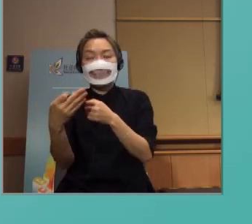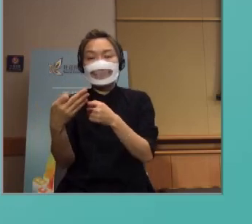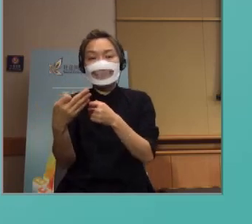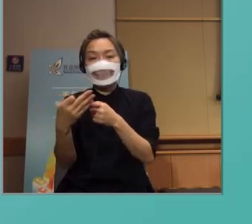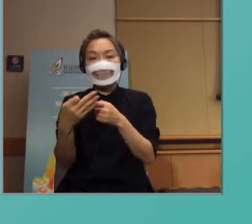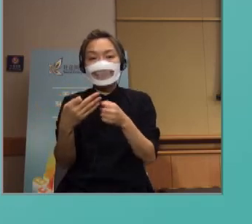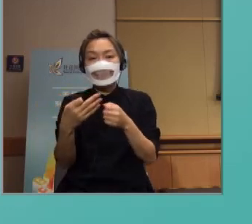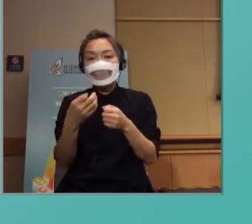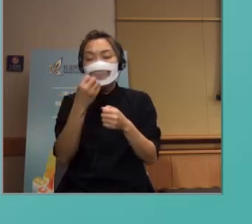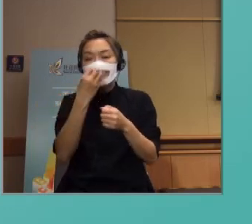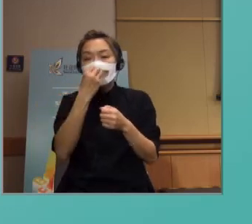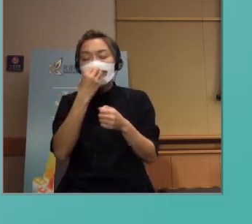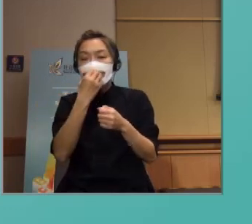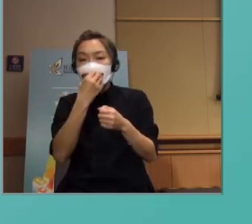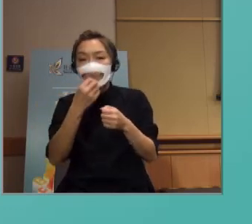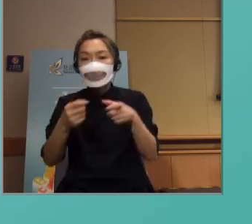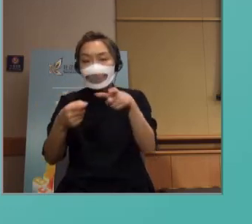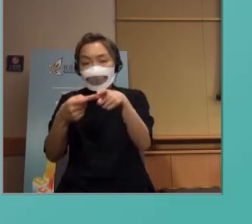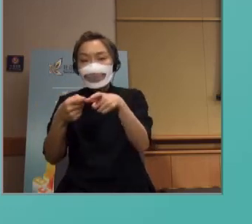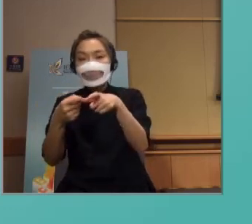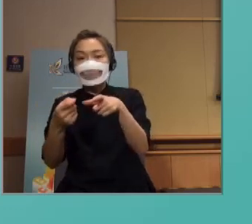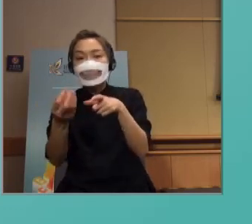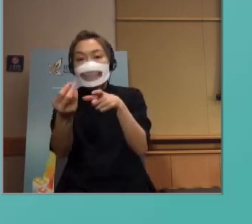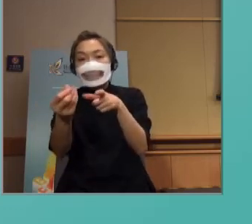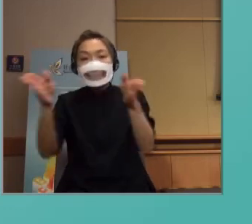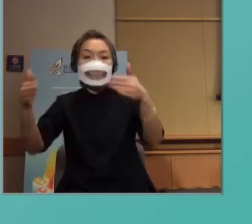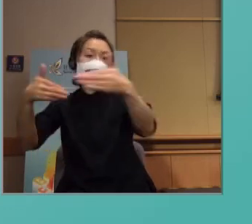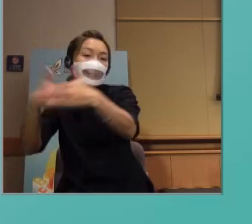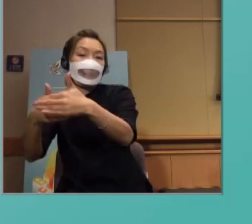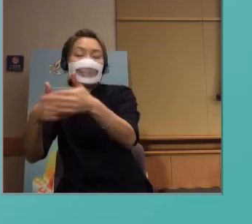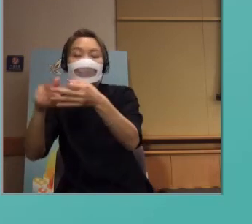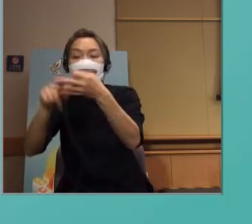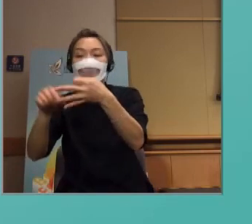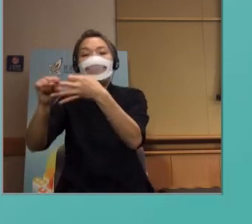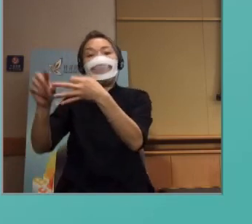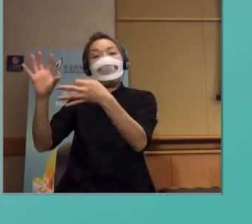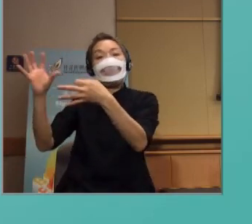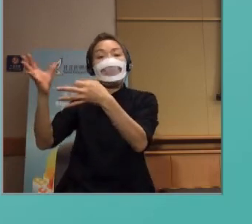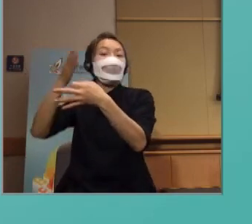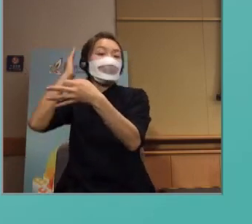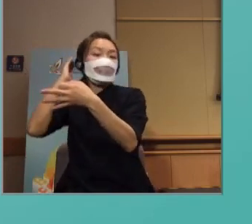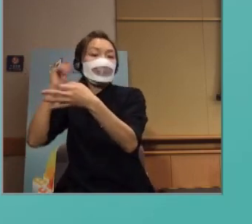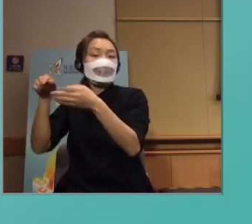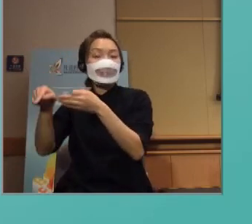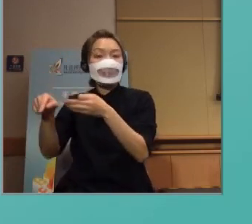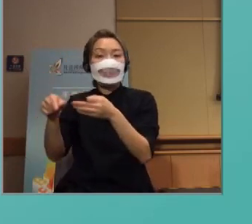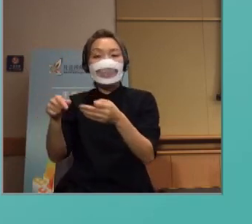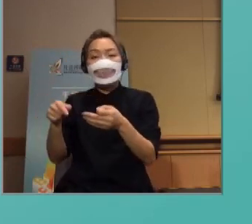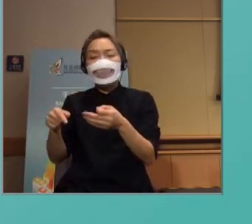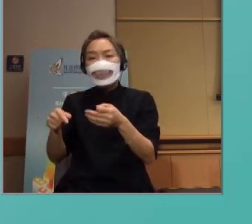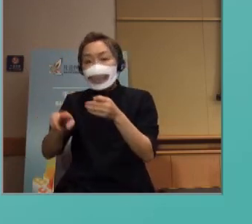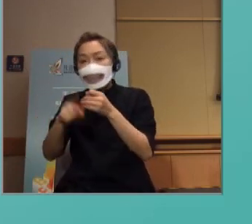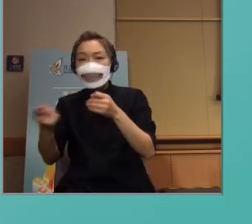as a third speaker. Our last speaker, Mr. Yat Siu from Animoca Brands, was unable to join us, so he sends